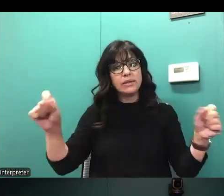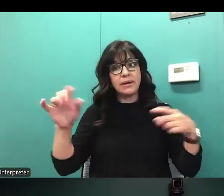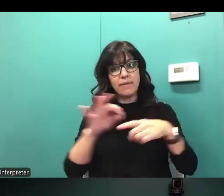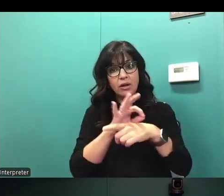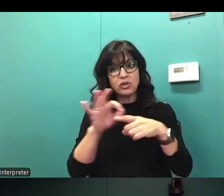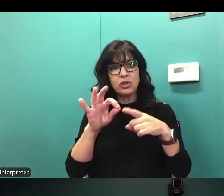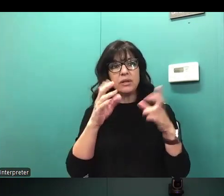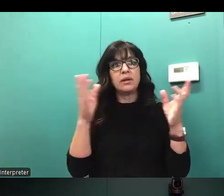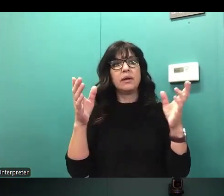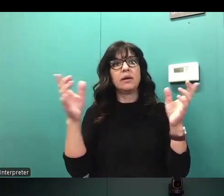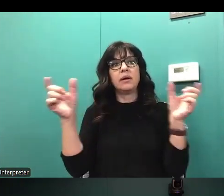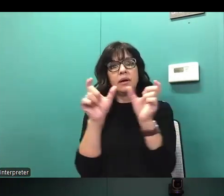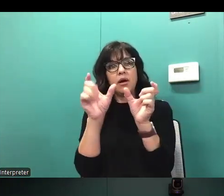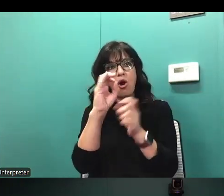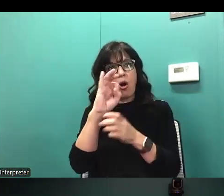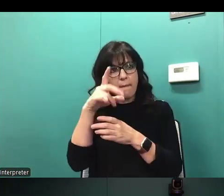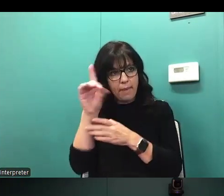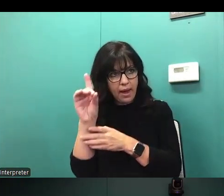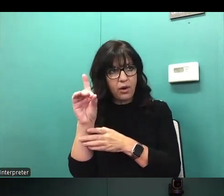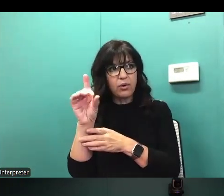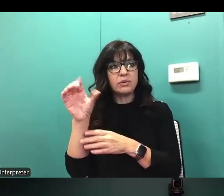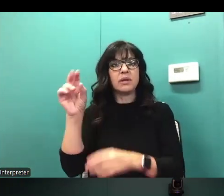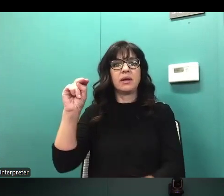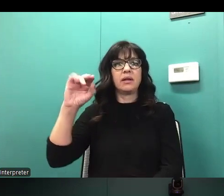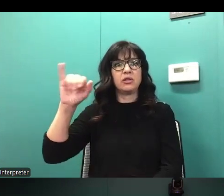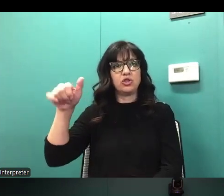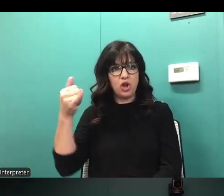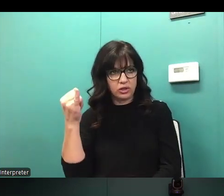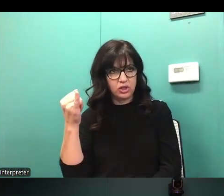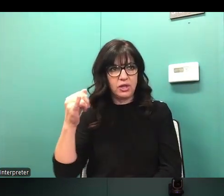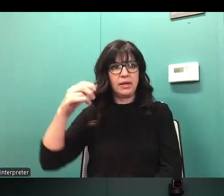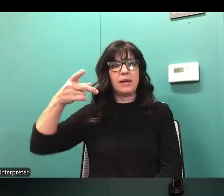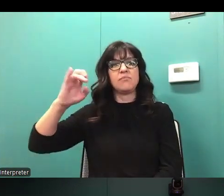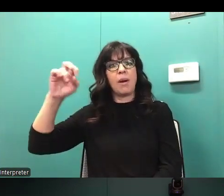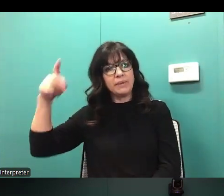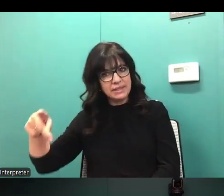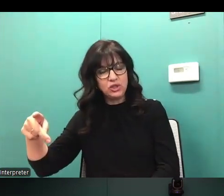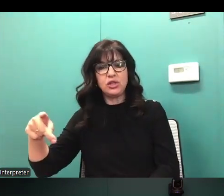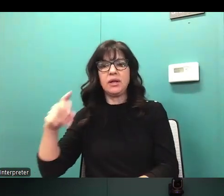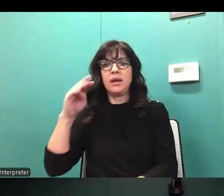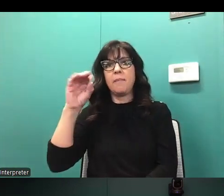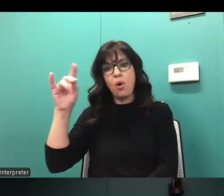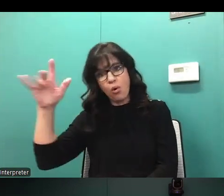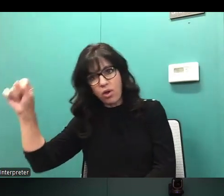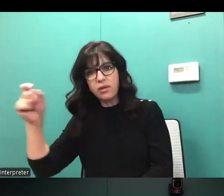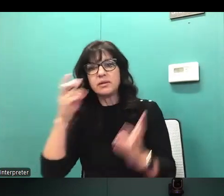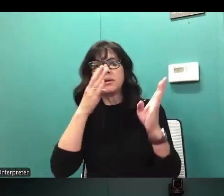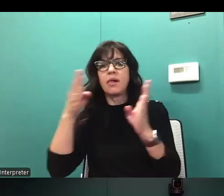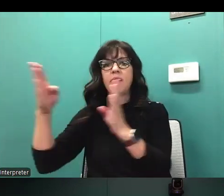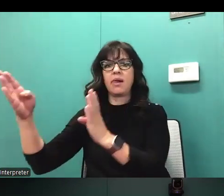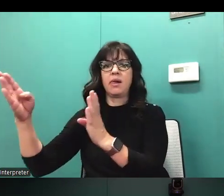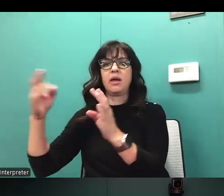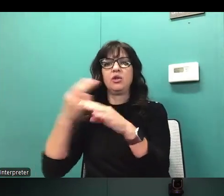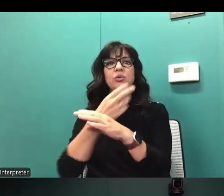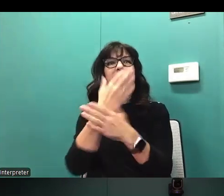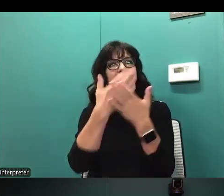know, compounds, prepositions, conjunctions, modals, those kinds of things. And using some